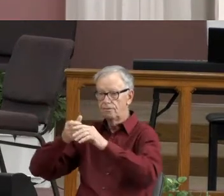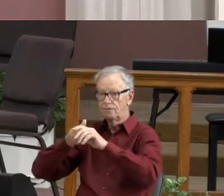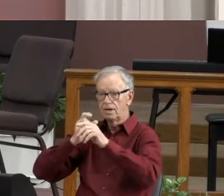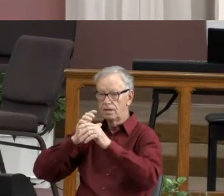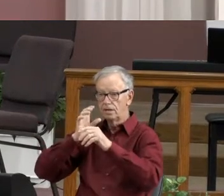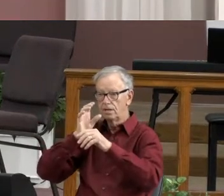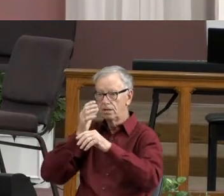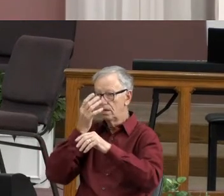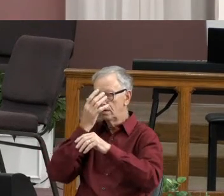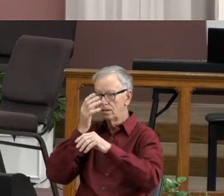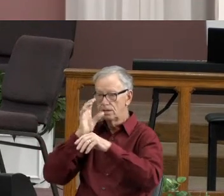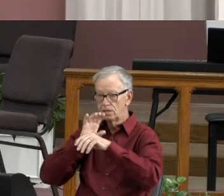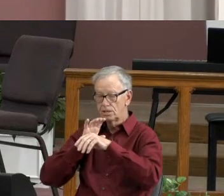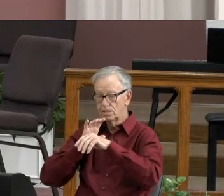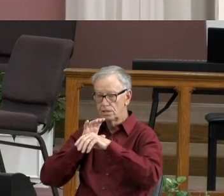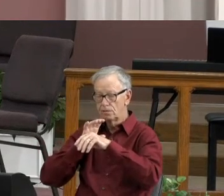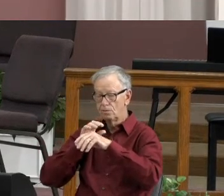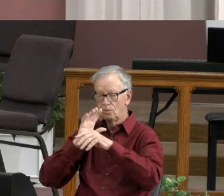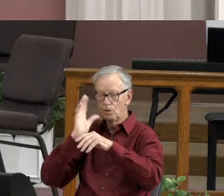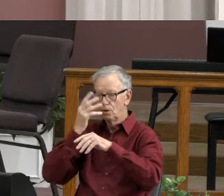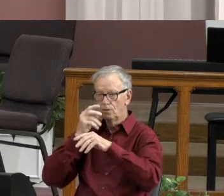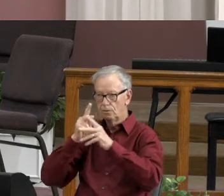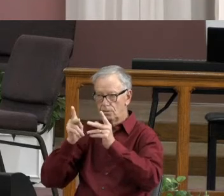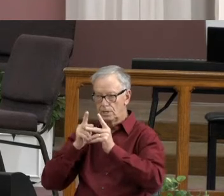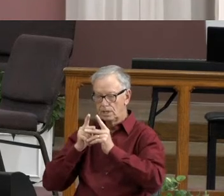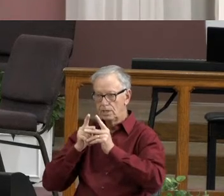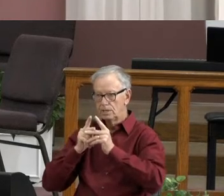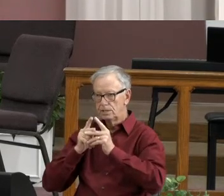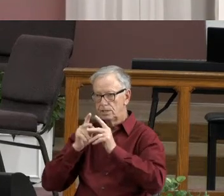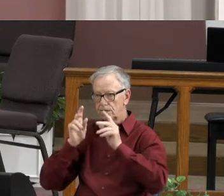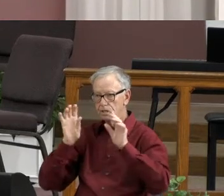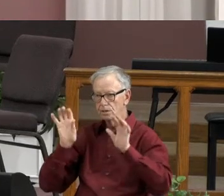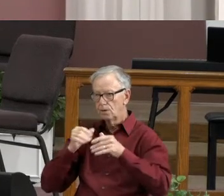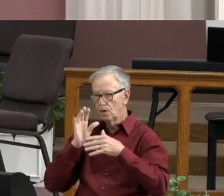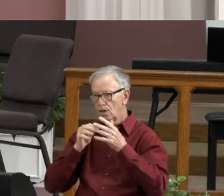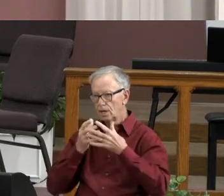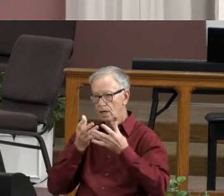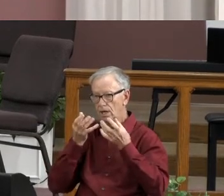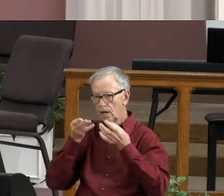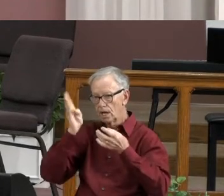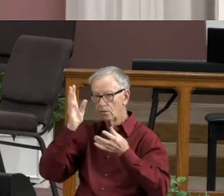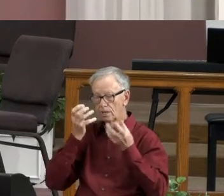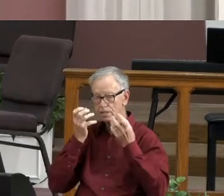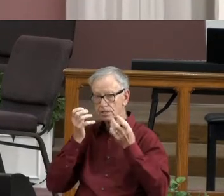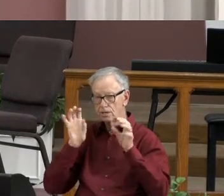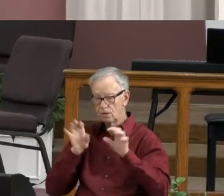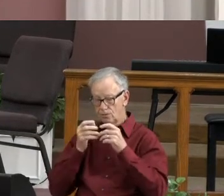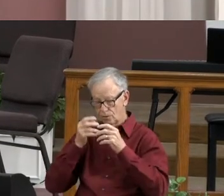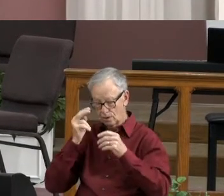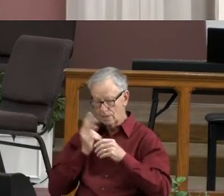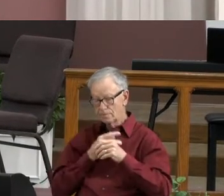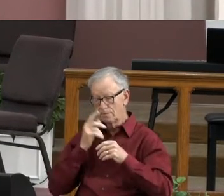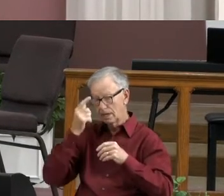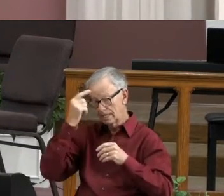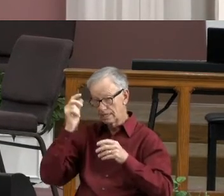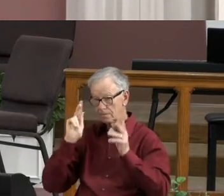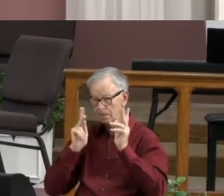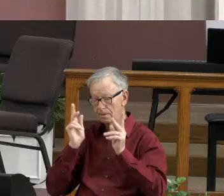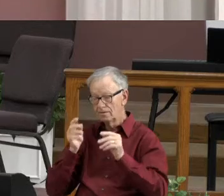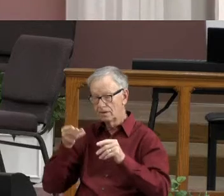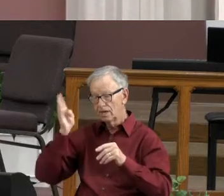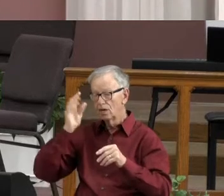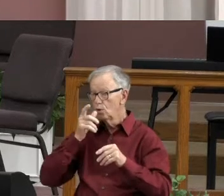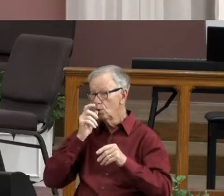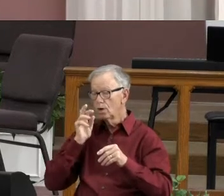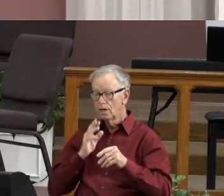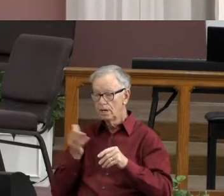we have a beautiful facility that can accommodate all that God wants to do for us, but because of the people of God who are here and what God is